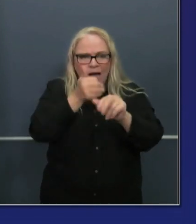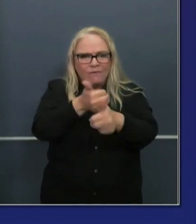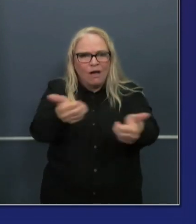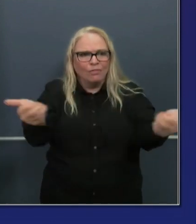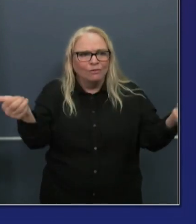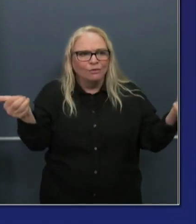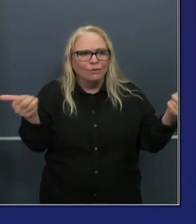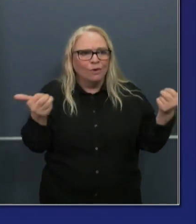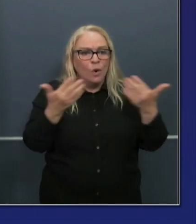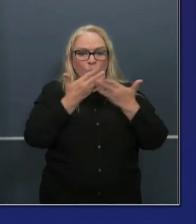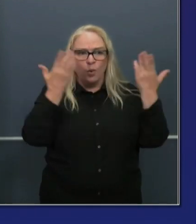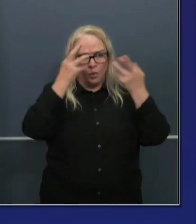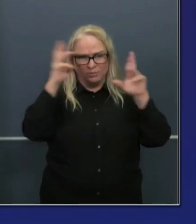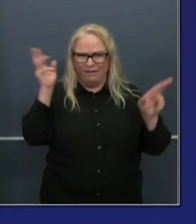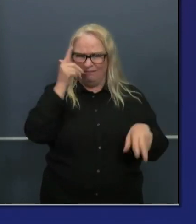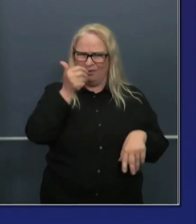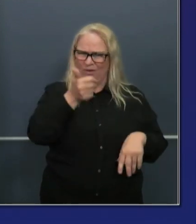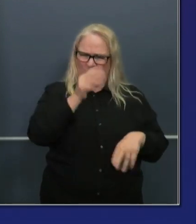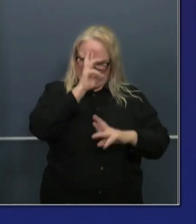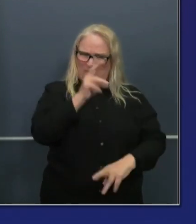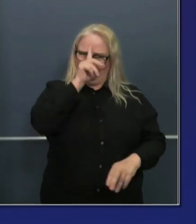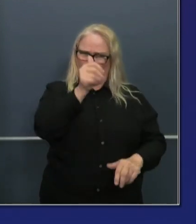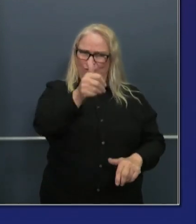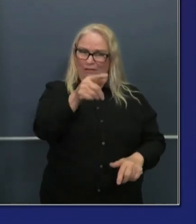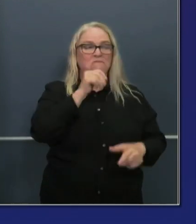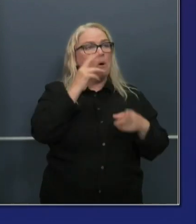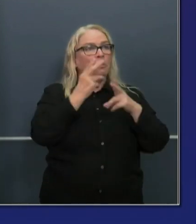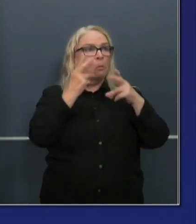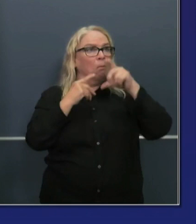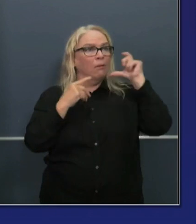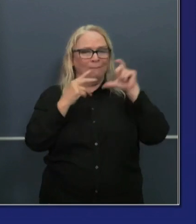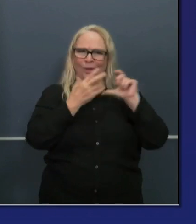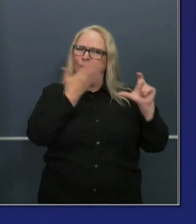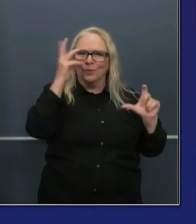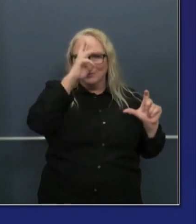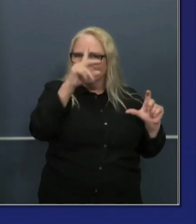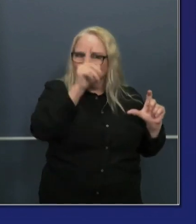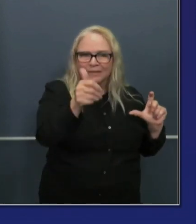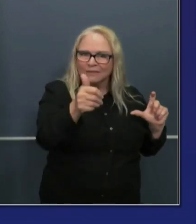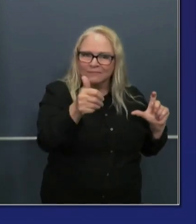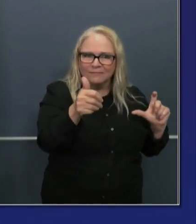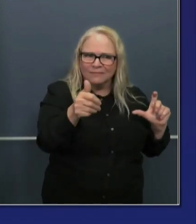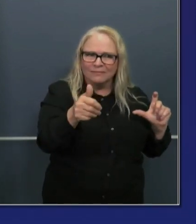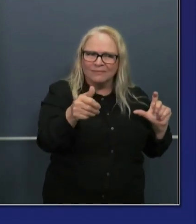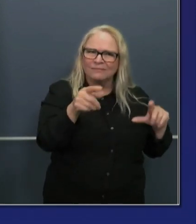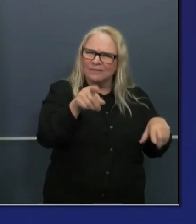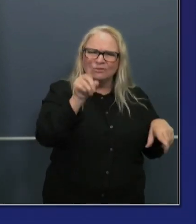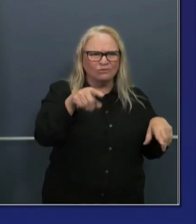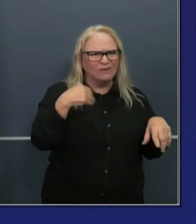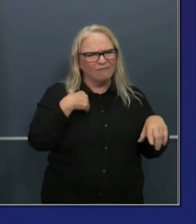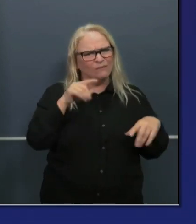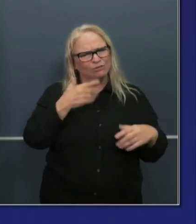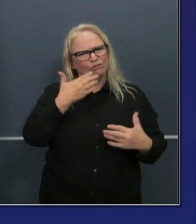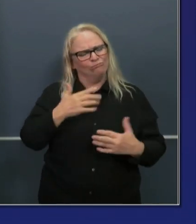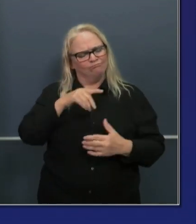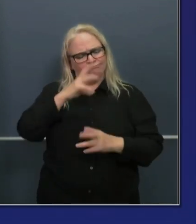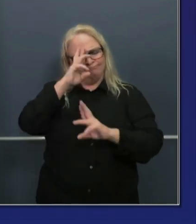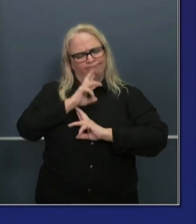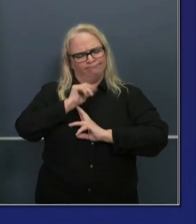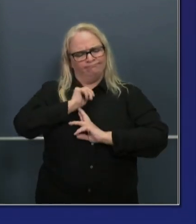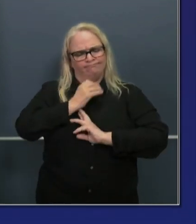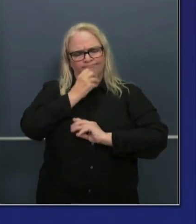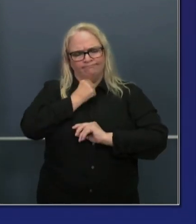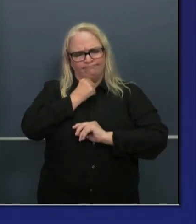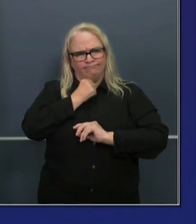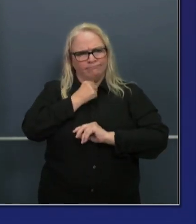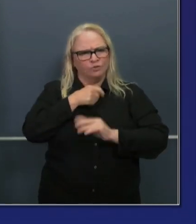And again, wearing a face covering is a sign of toughness. It's a sign of resolve. It's a sign of someone who gives a damn. It's a sign